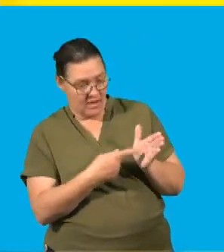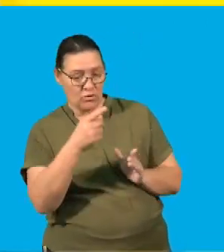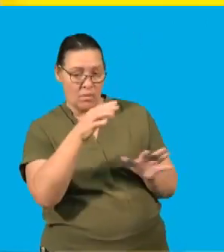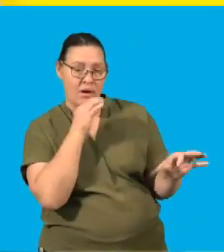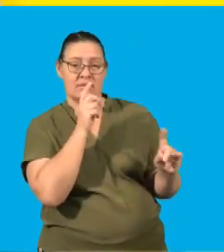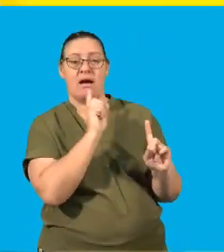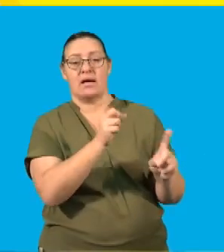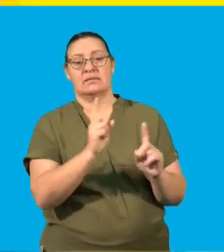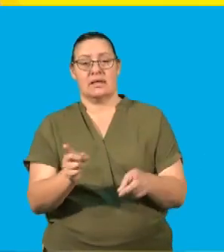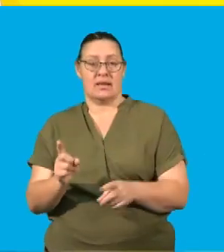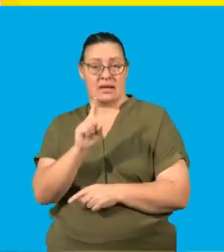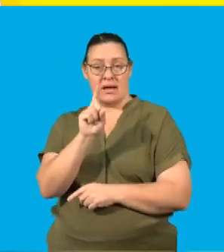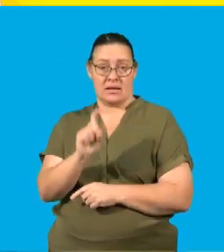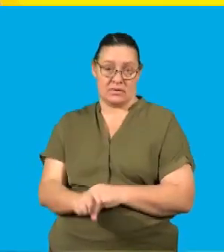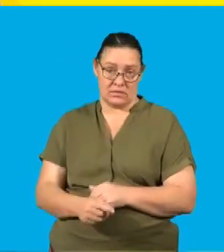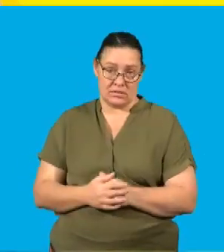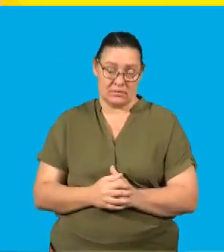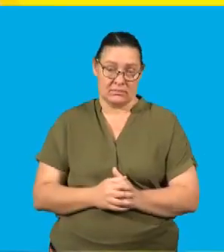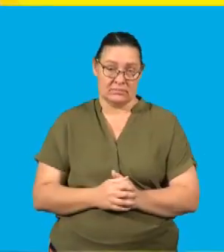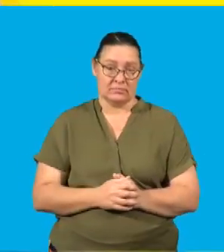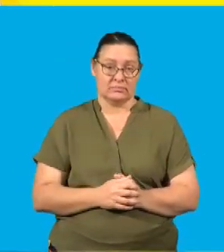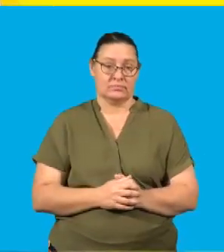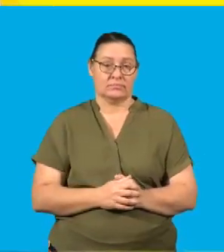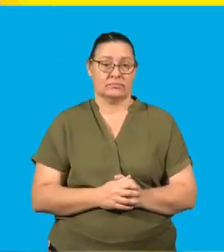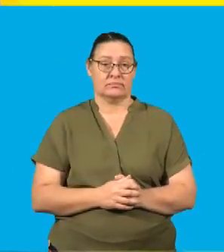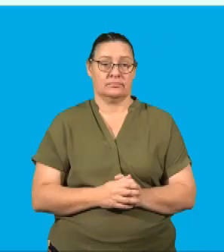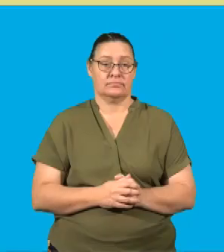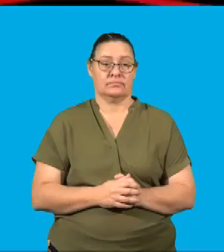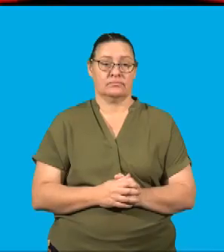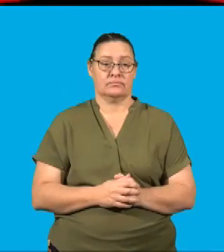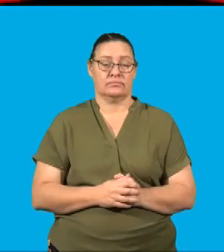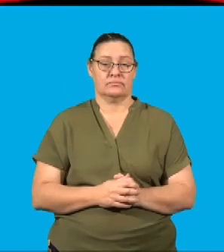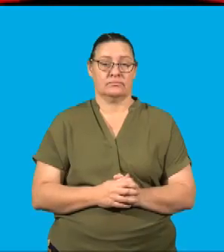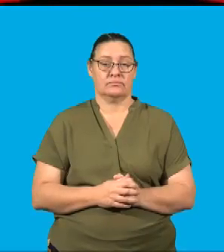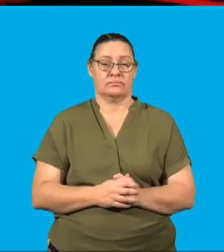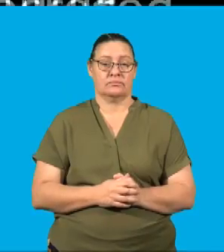will be provided. Yours will be to interpret it.